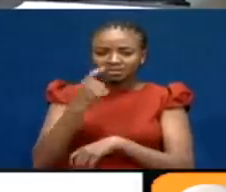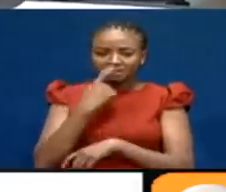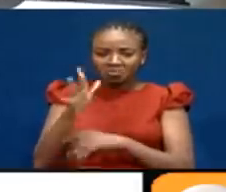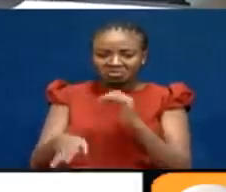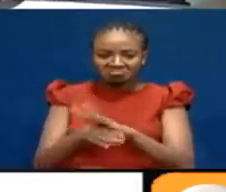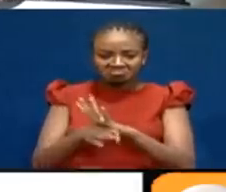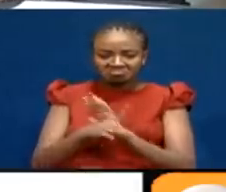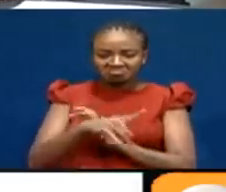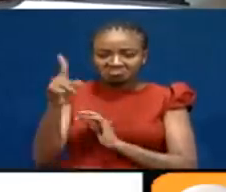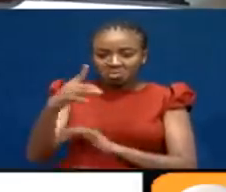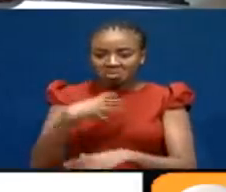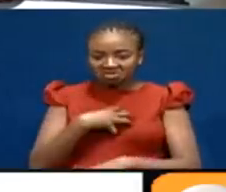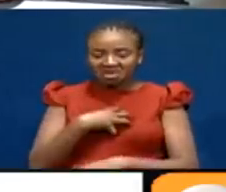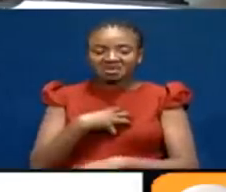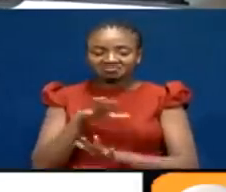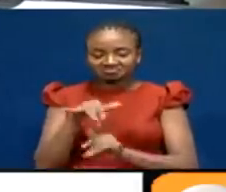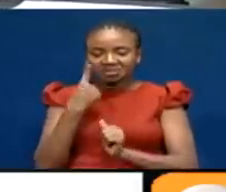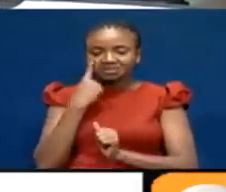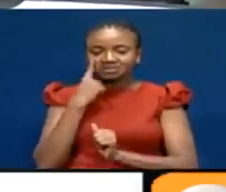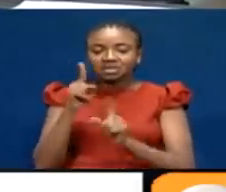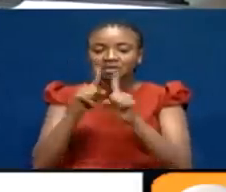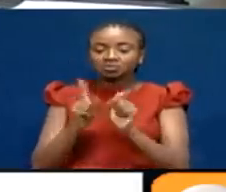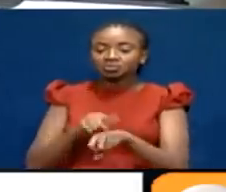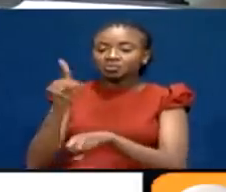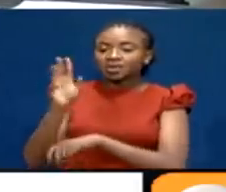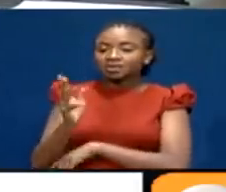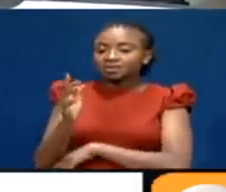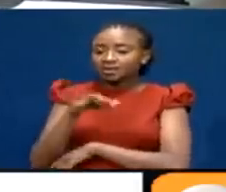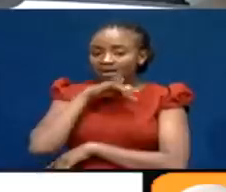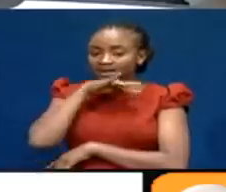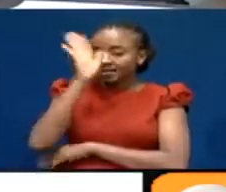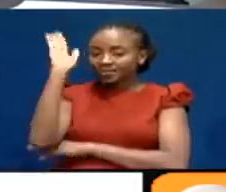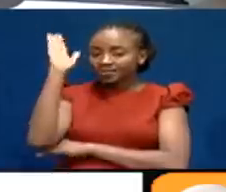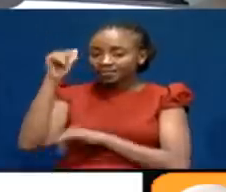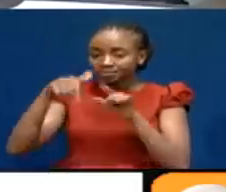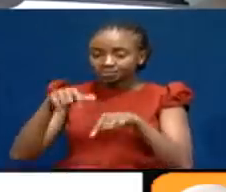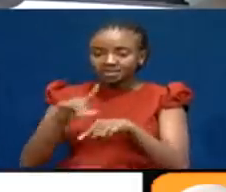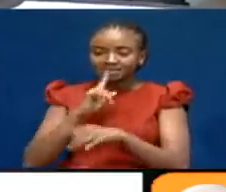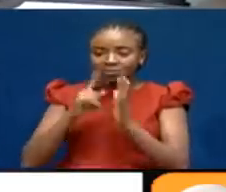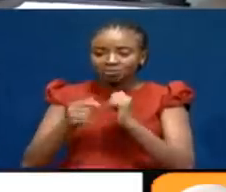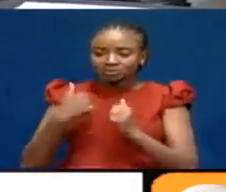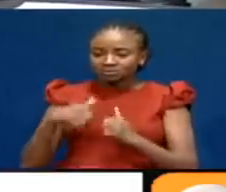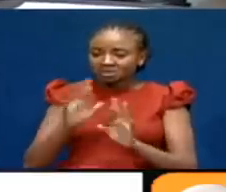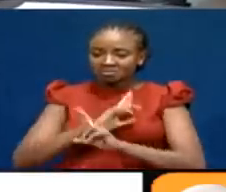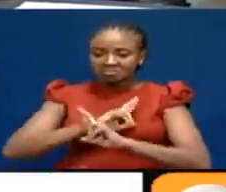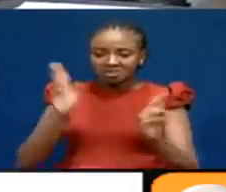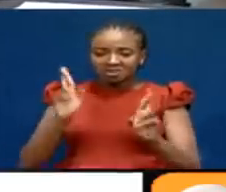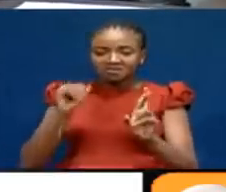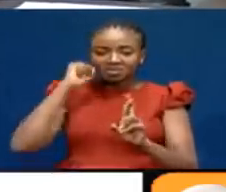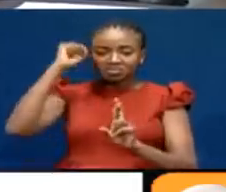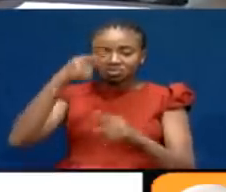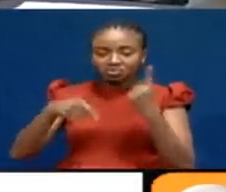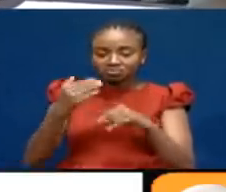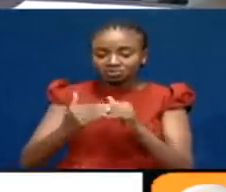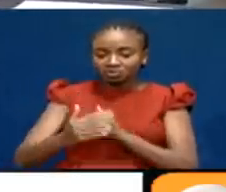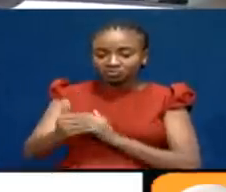Arap Moi into retirement. Well, speaking in Kamukunji Grounds in Nairobi, Odinga said he is ready for the political battle ahead and will name